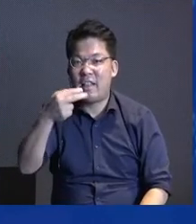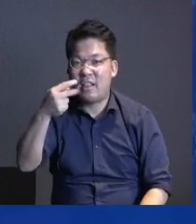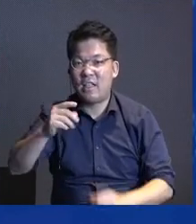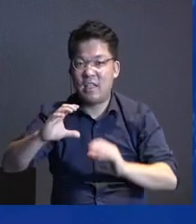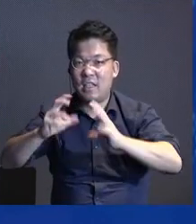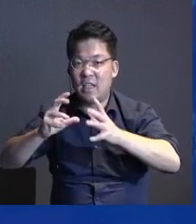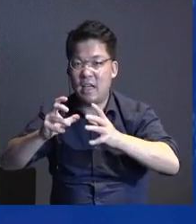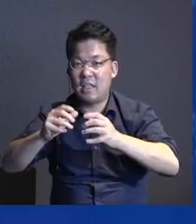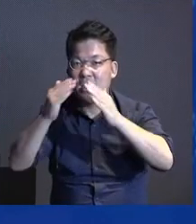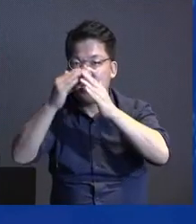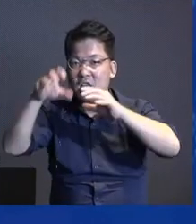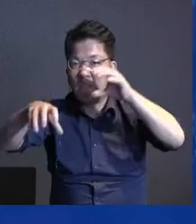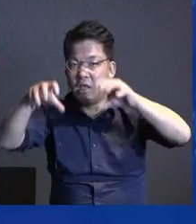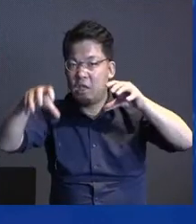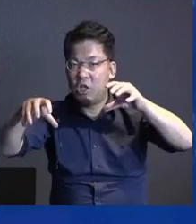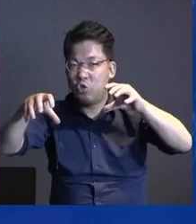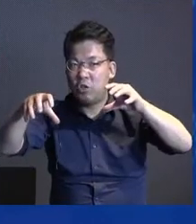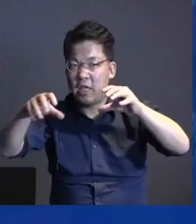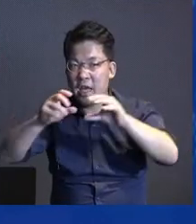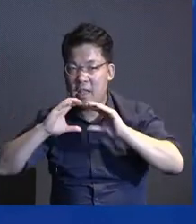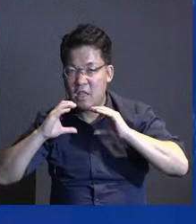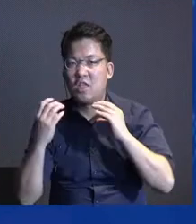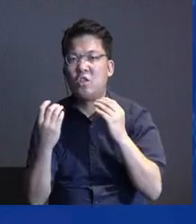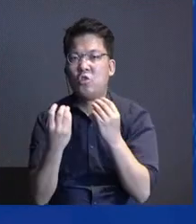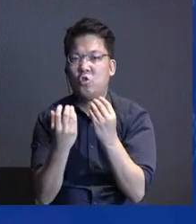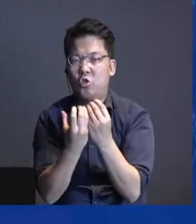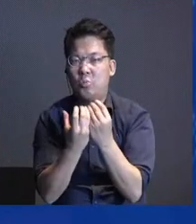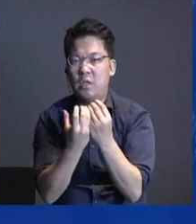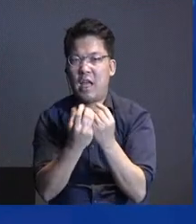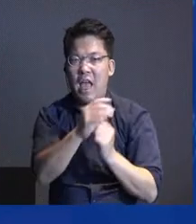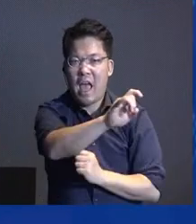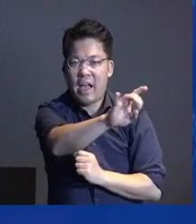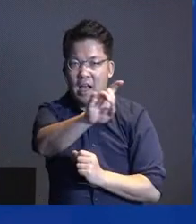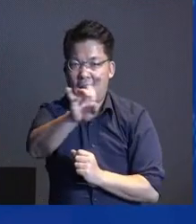also set up different activities. And you see